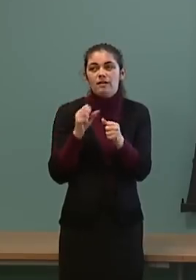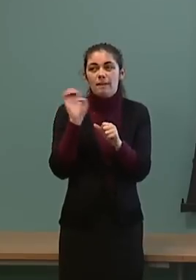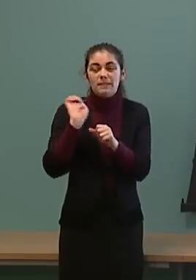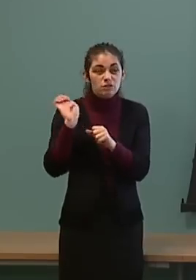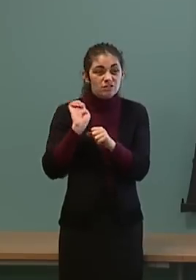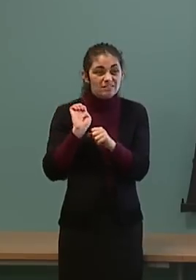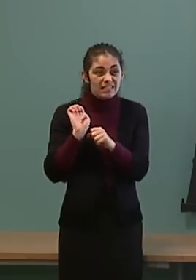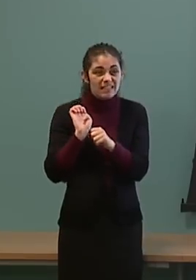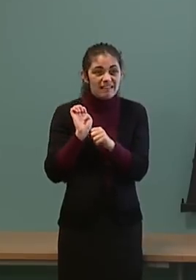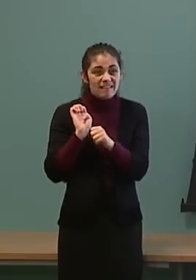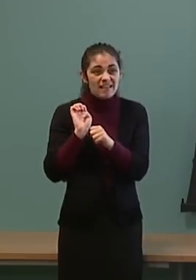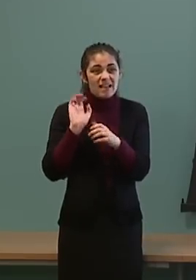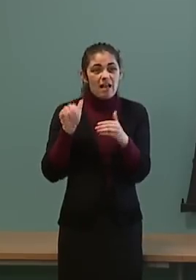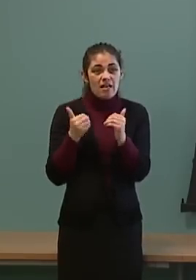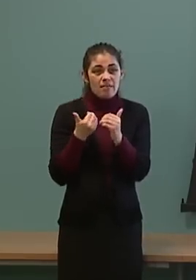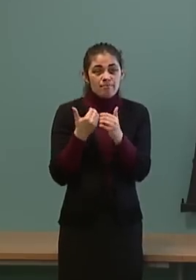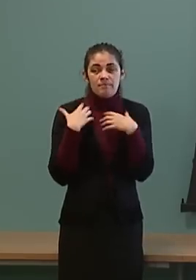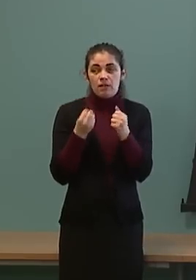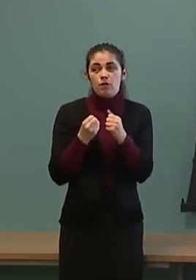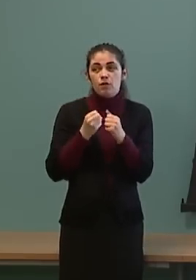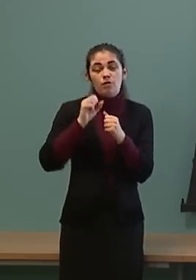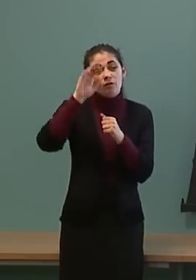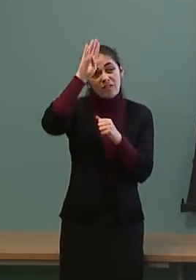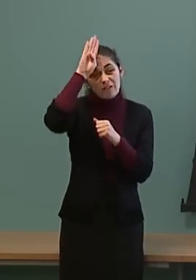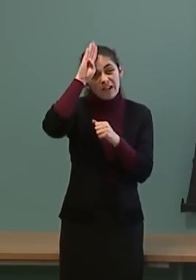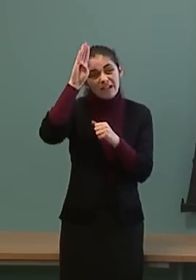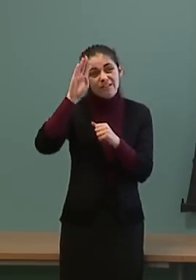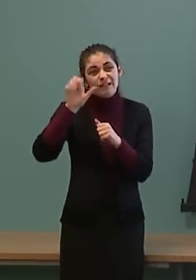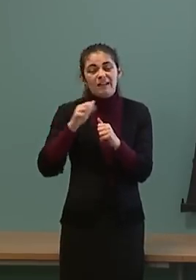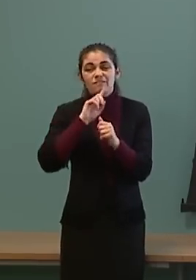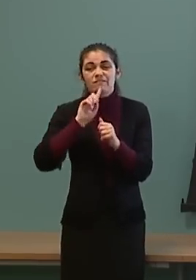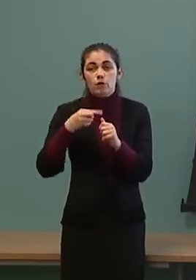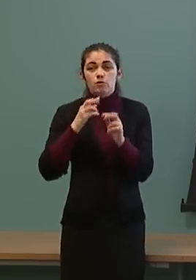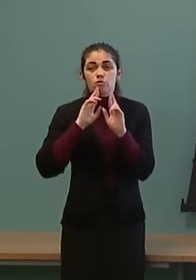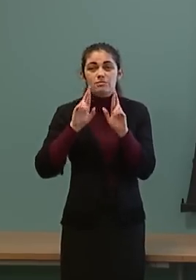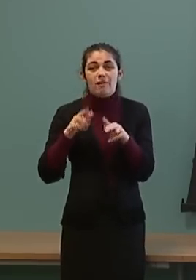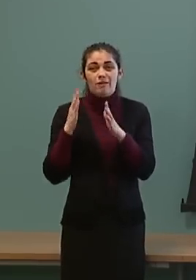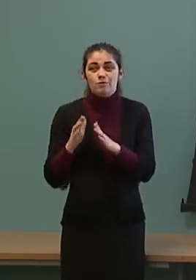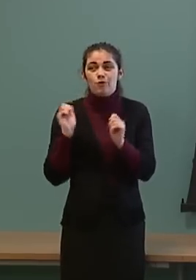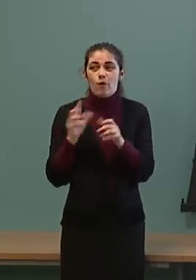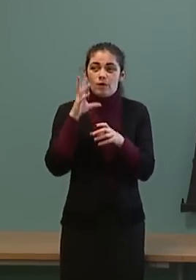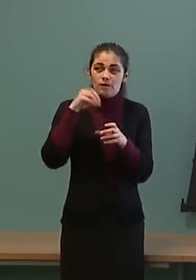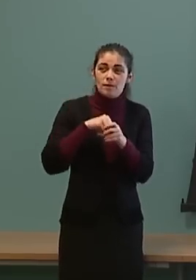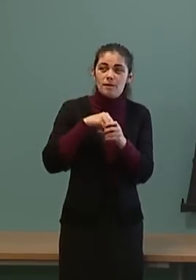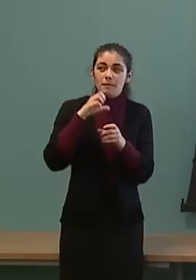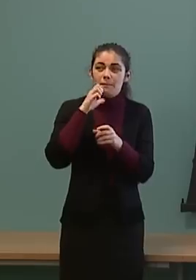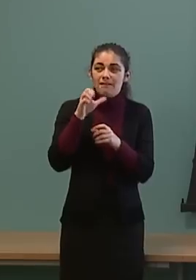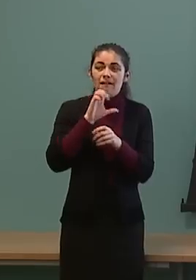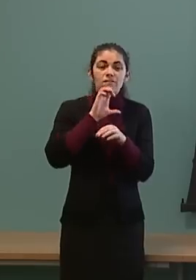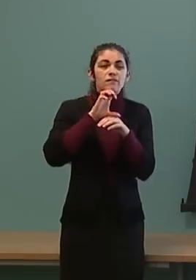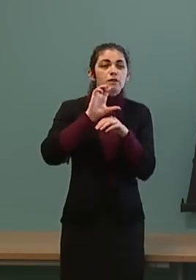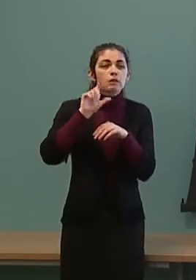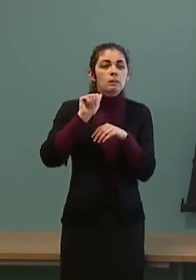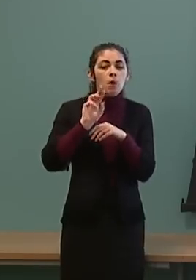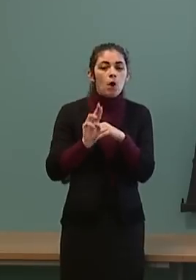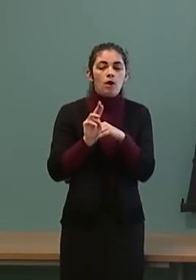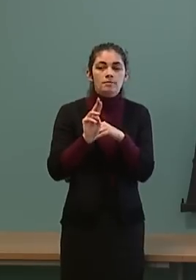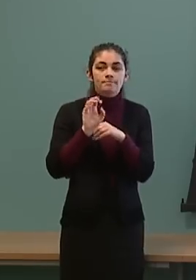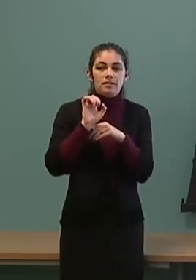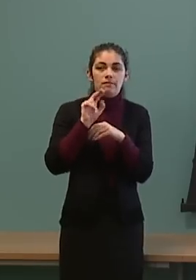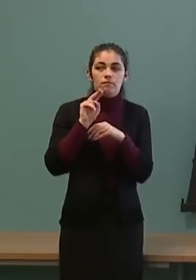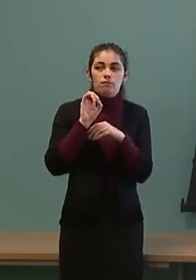medical services, firefighters, first responders. That they're all included in this, not law enforcement, but our first responders on the medical